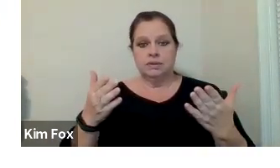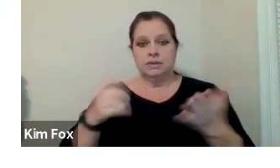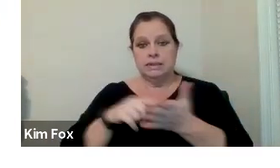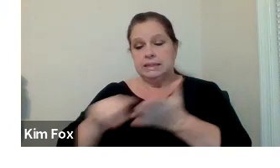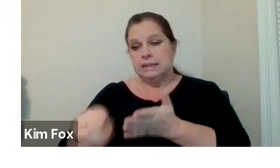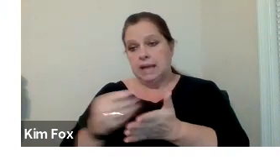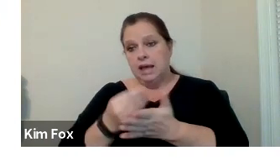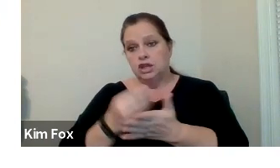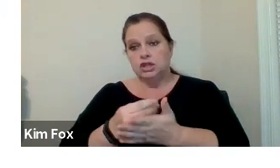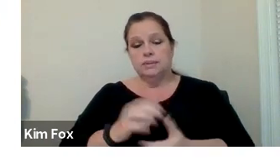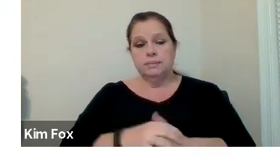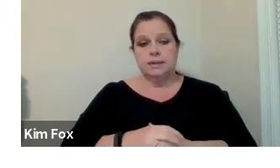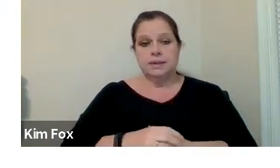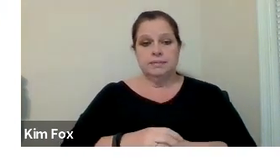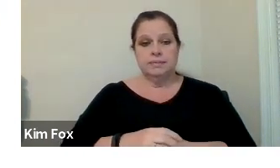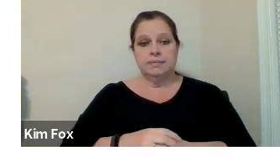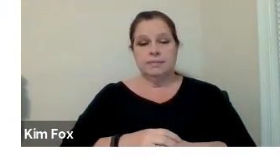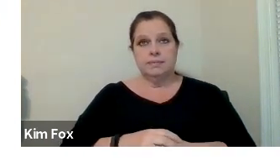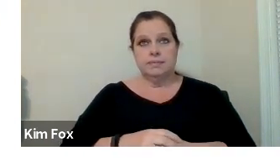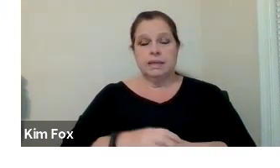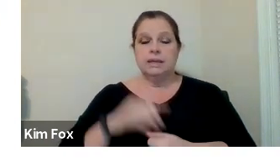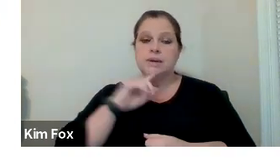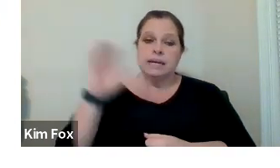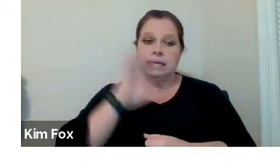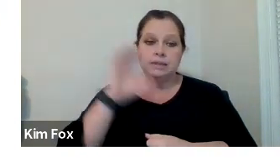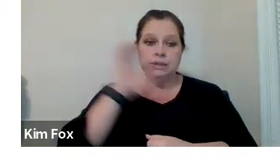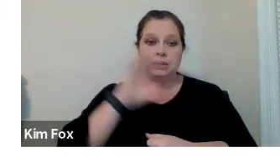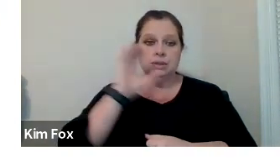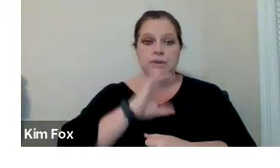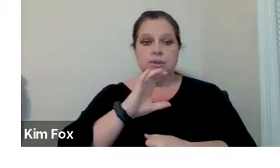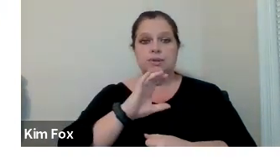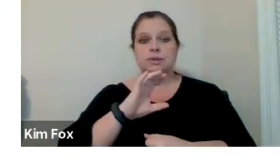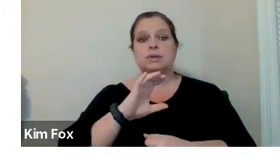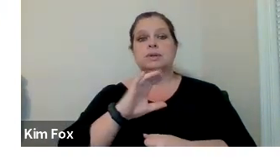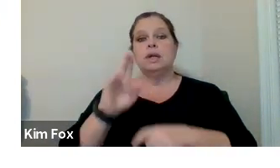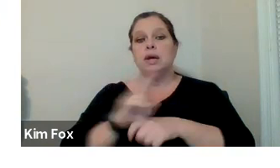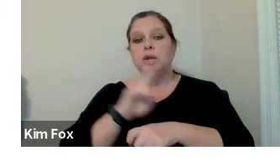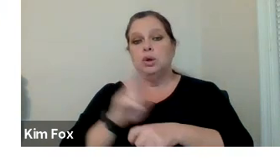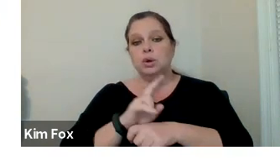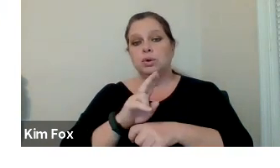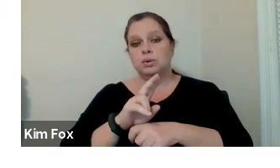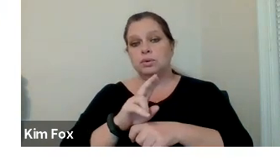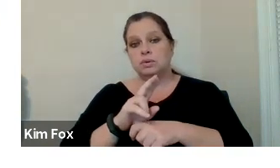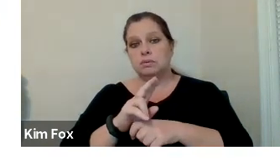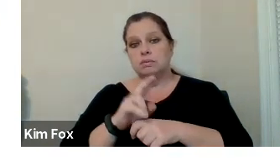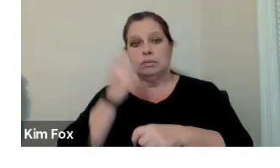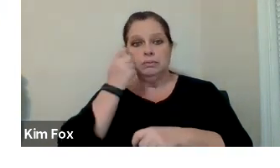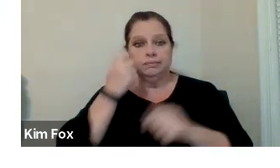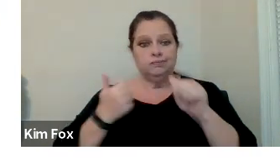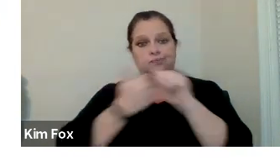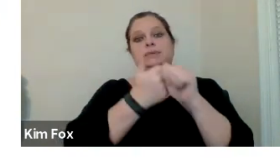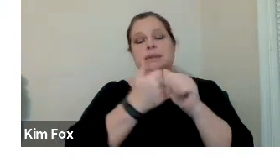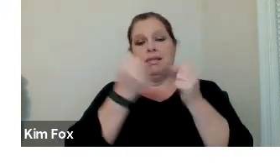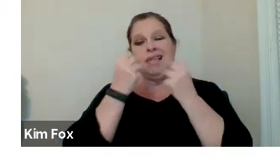scholarships. So there is a search button that is utilized and updated as well with lots